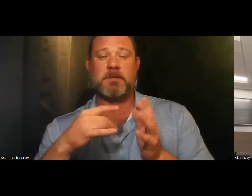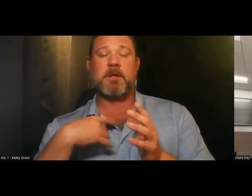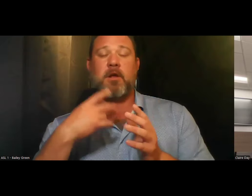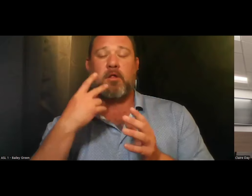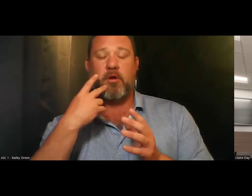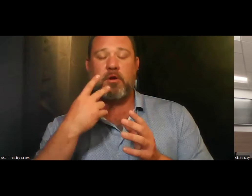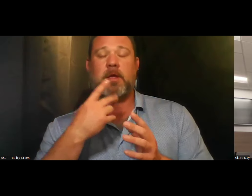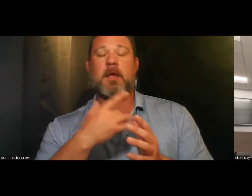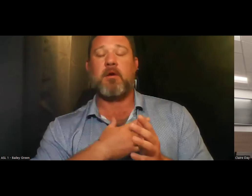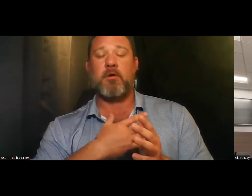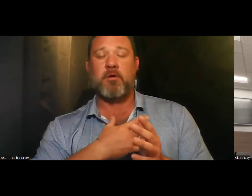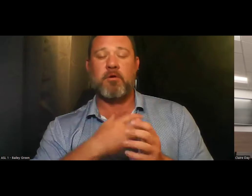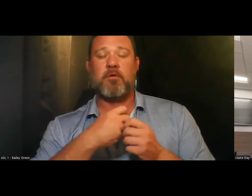neurovascular,